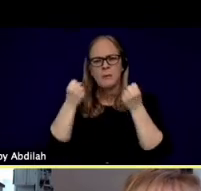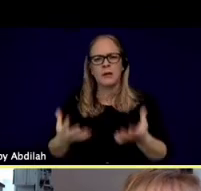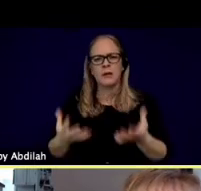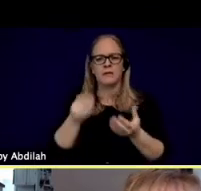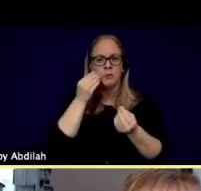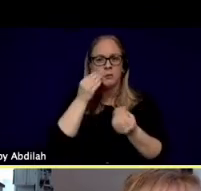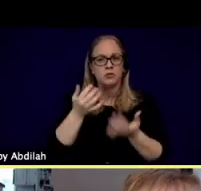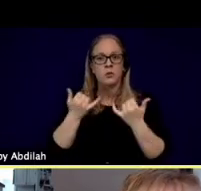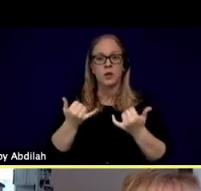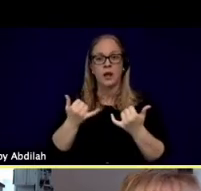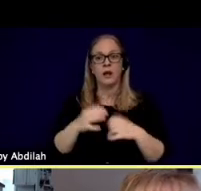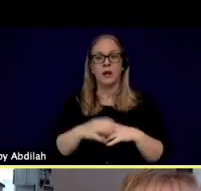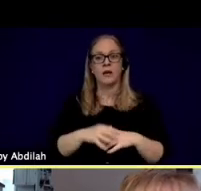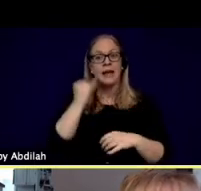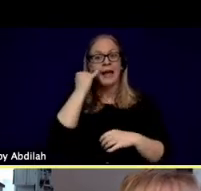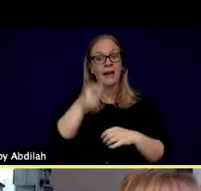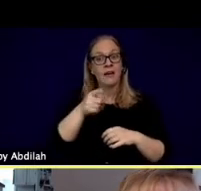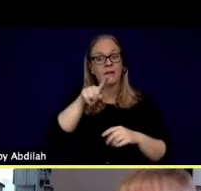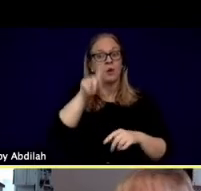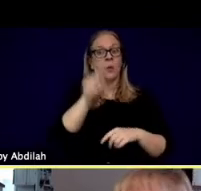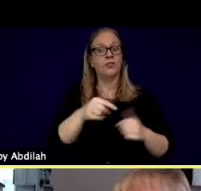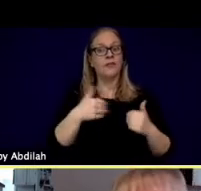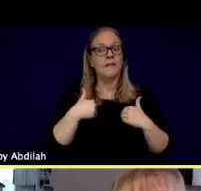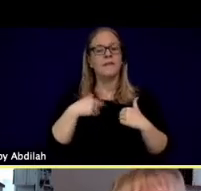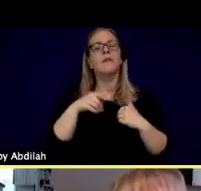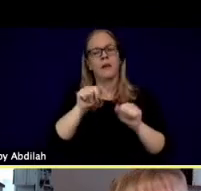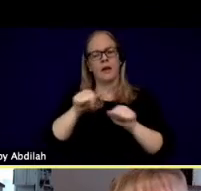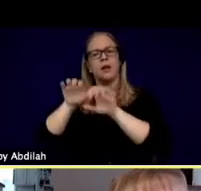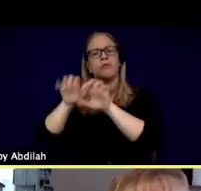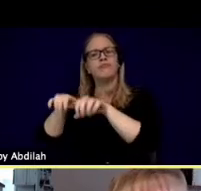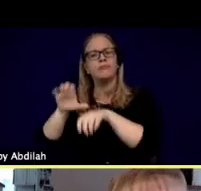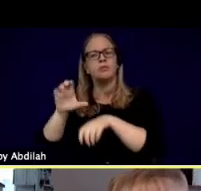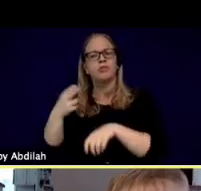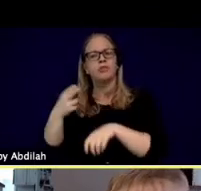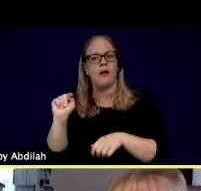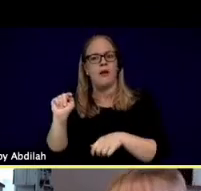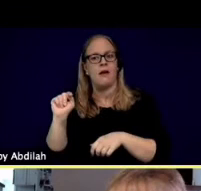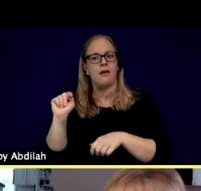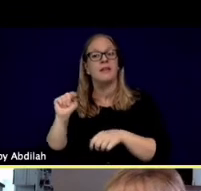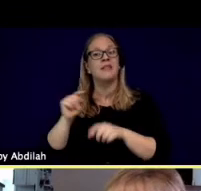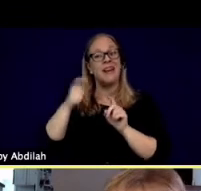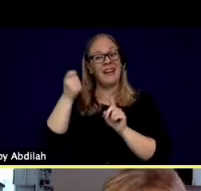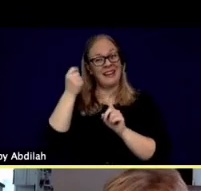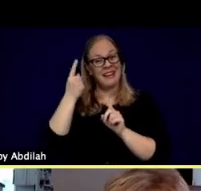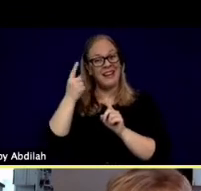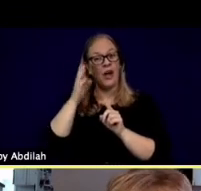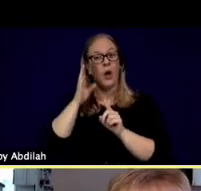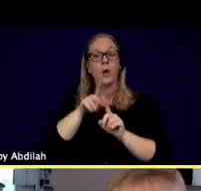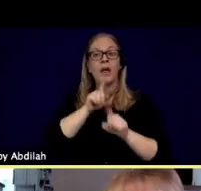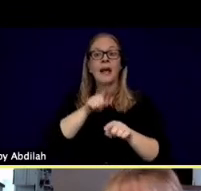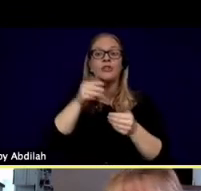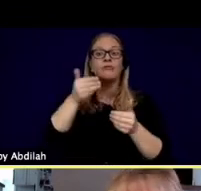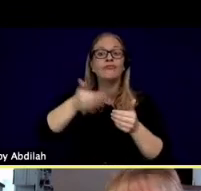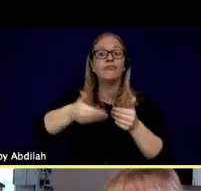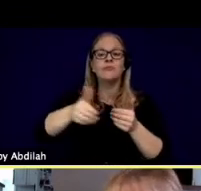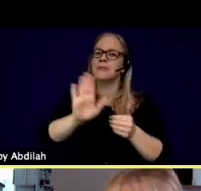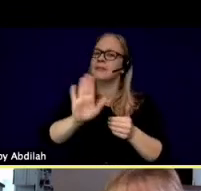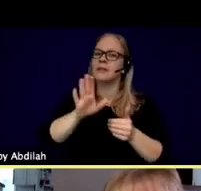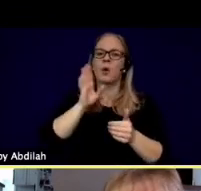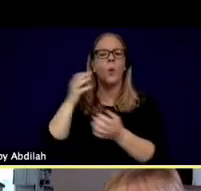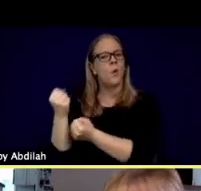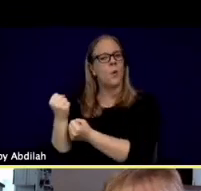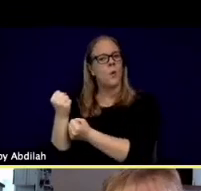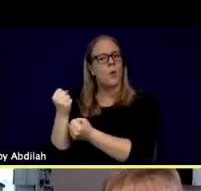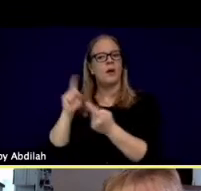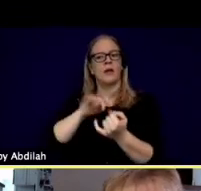feature to ask your questions at any time, but questions will be held until the end. And please don't use the